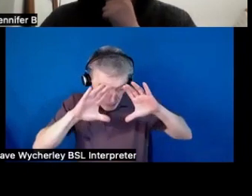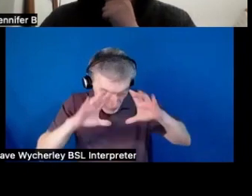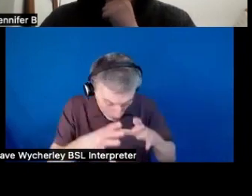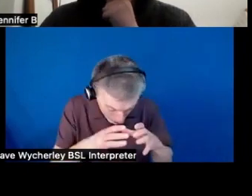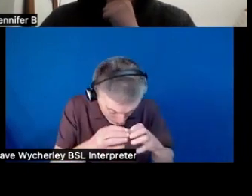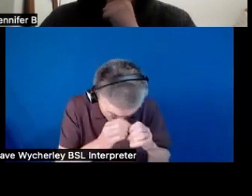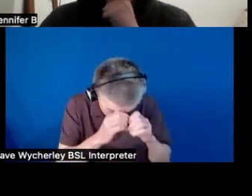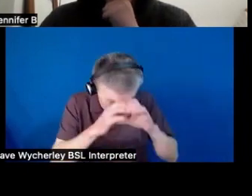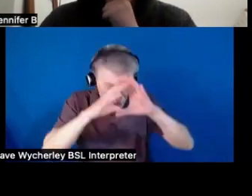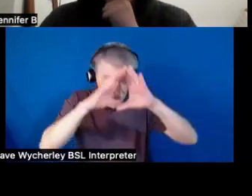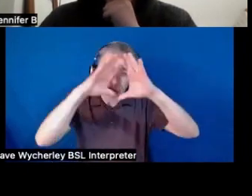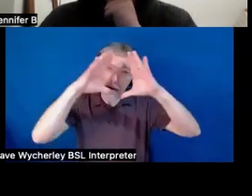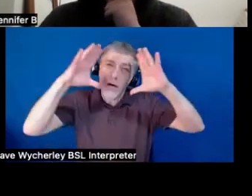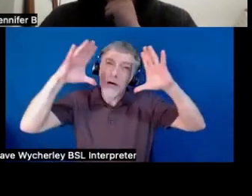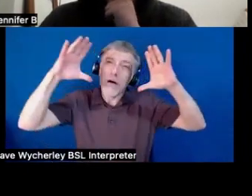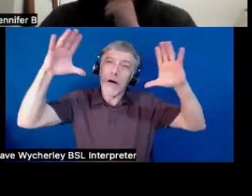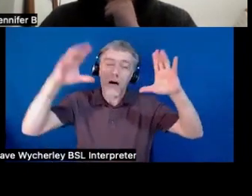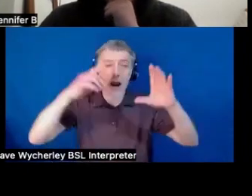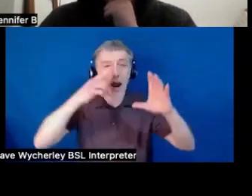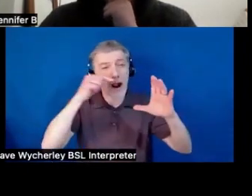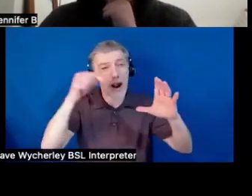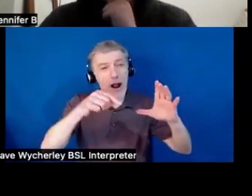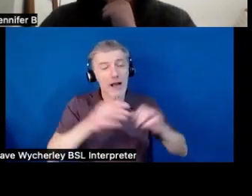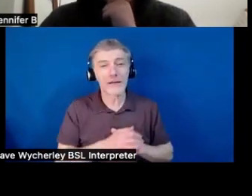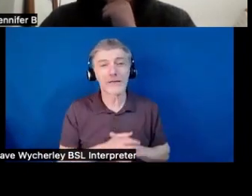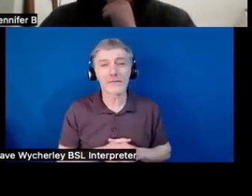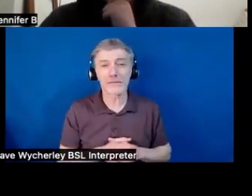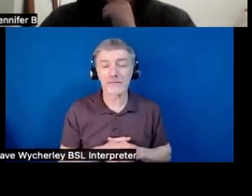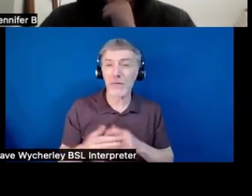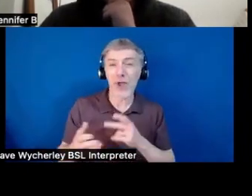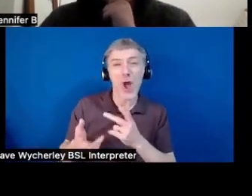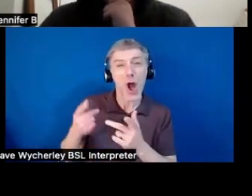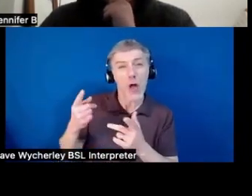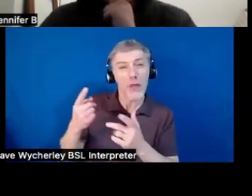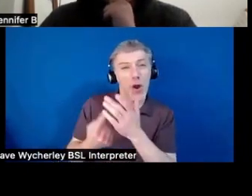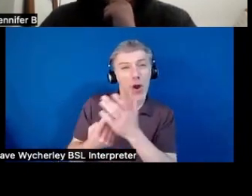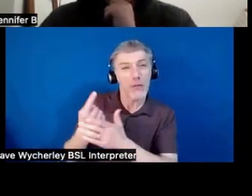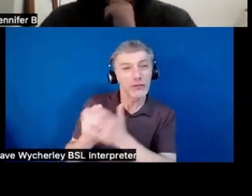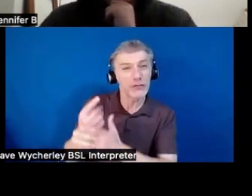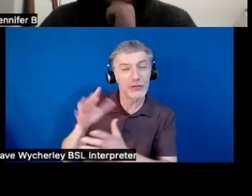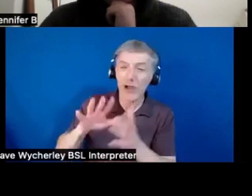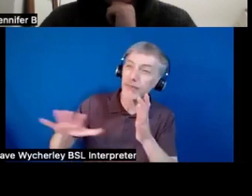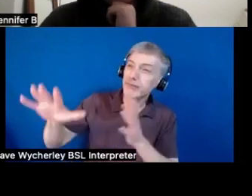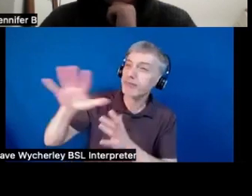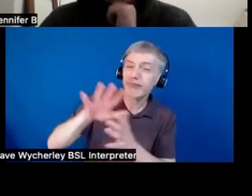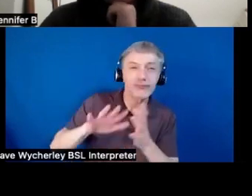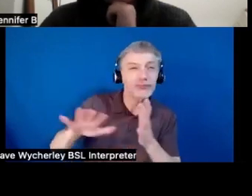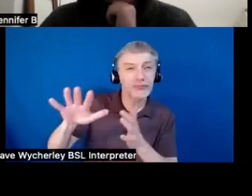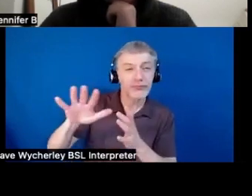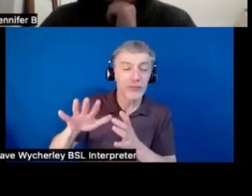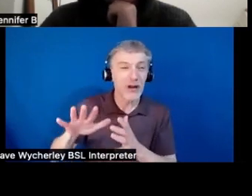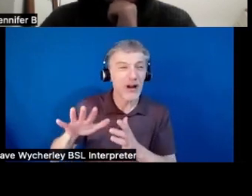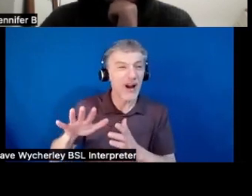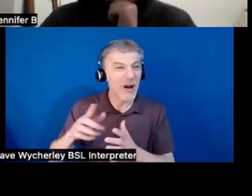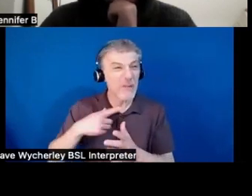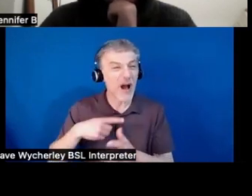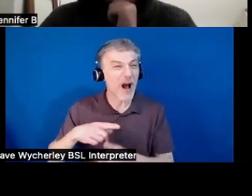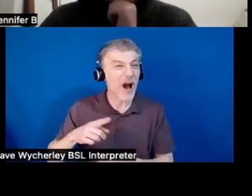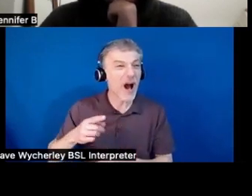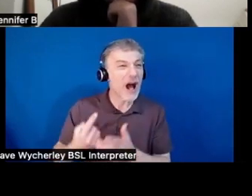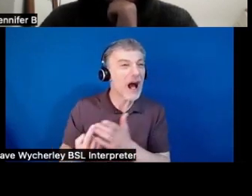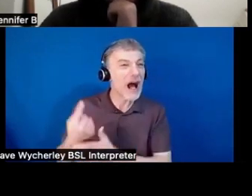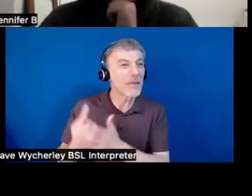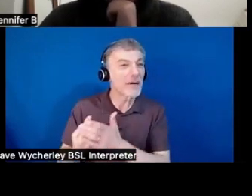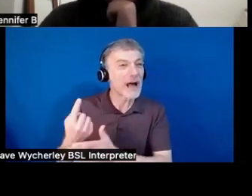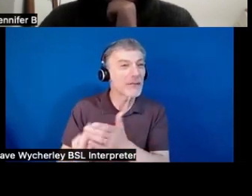other moments kind of get described as kind of an overarching, this happened, this happened, this happened. And that might have been, you